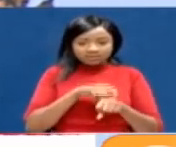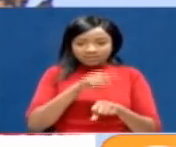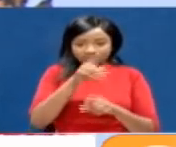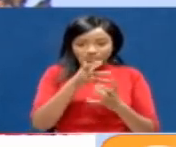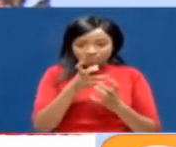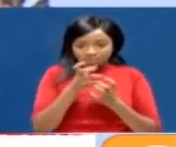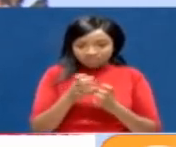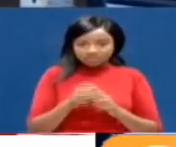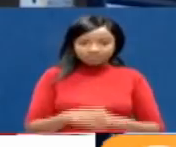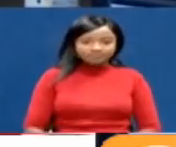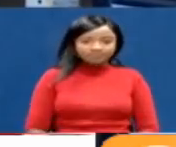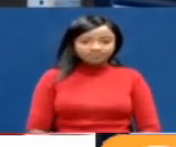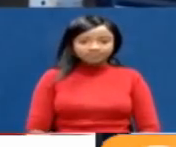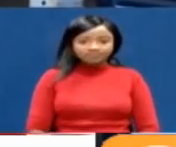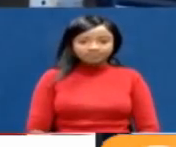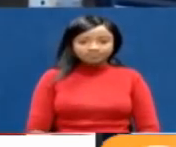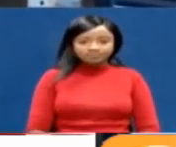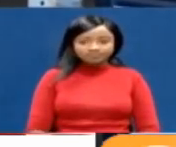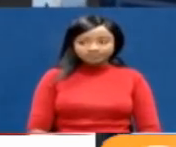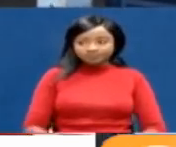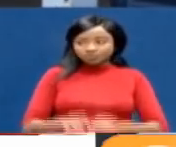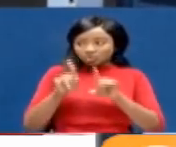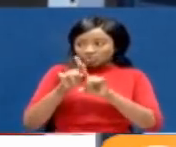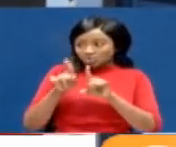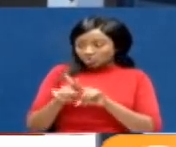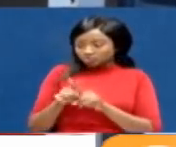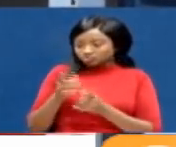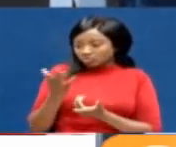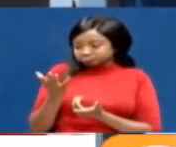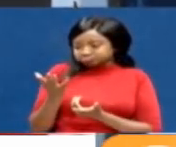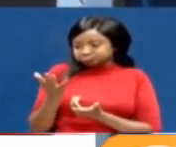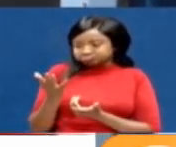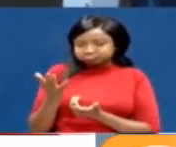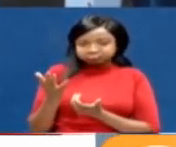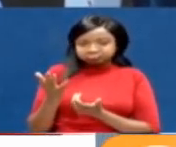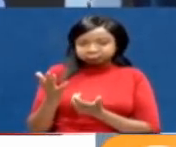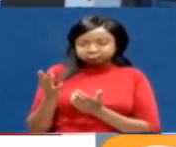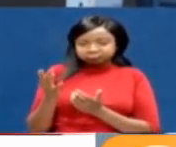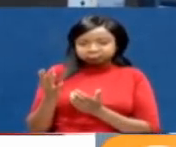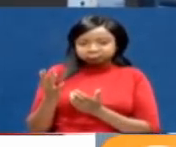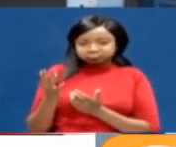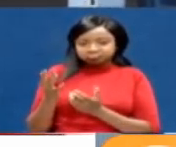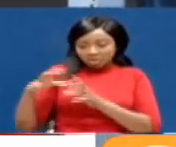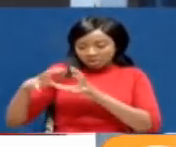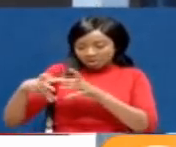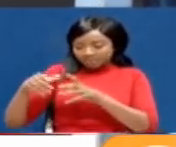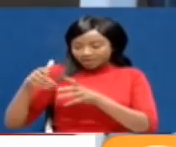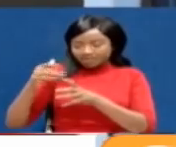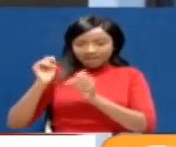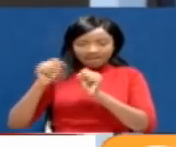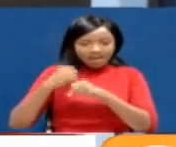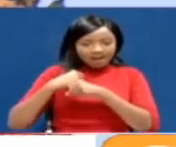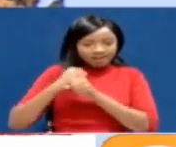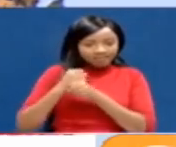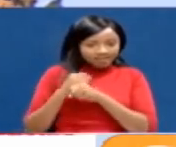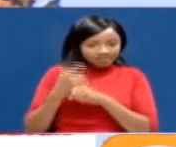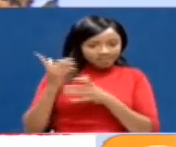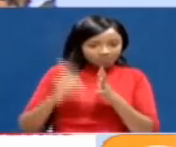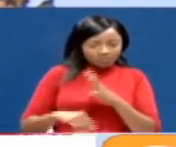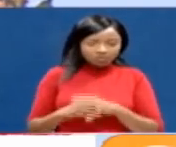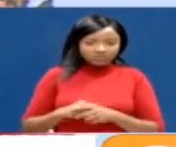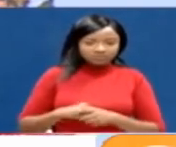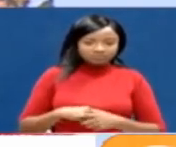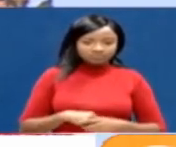require. The second thing that the local textile industry is also capable of producing and has proven that